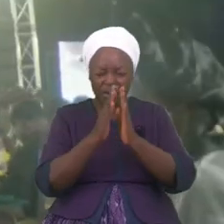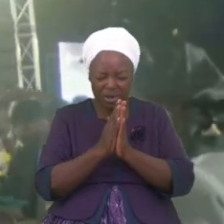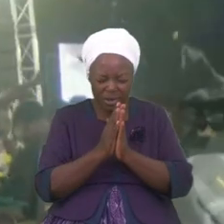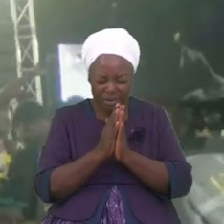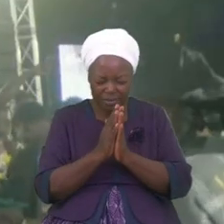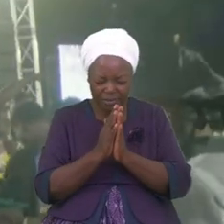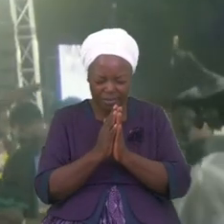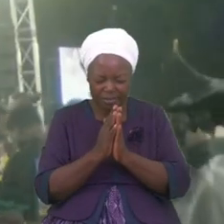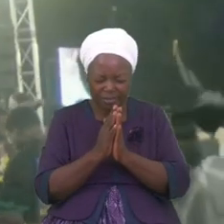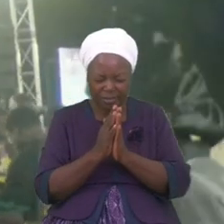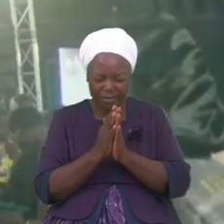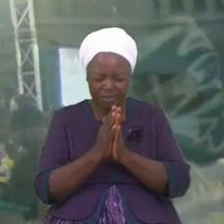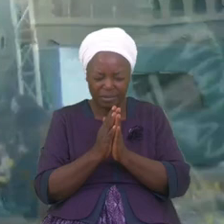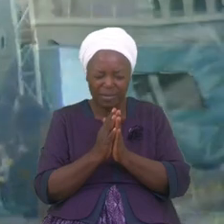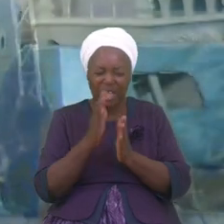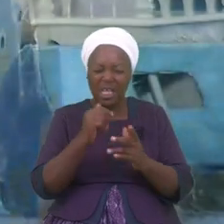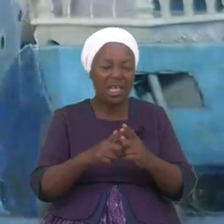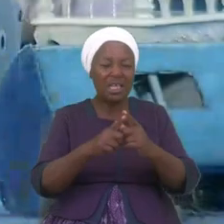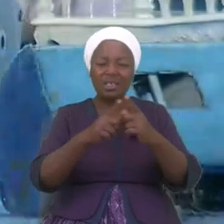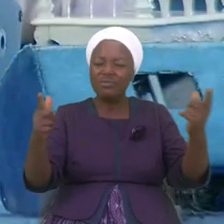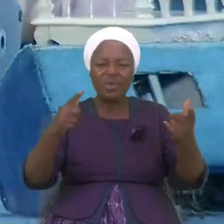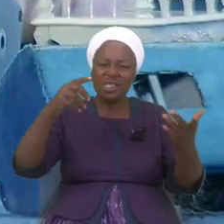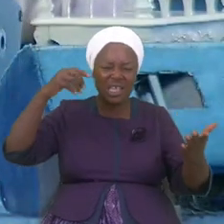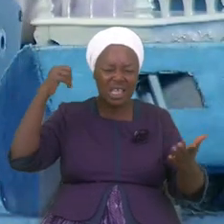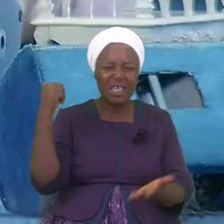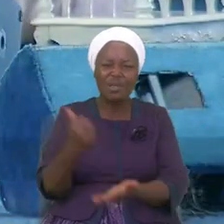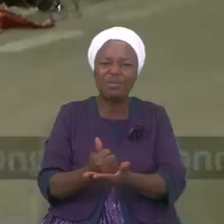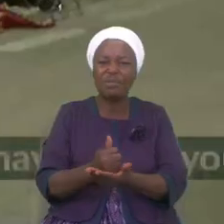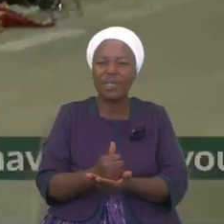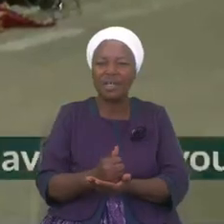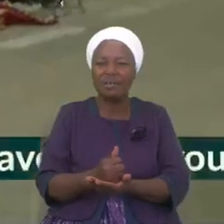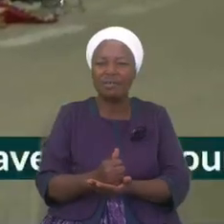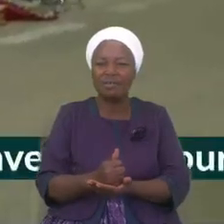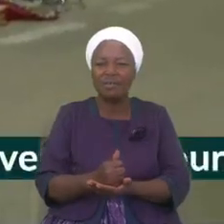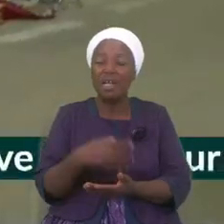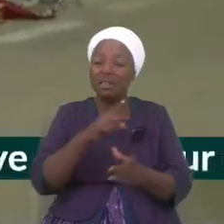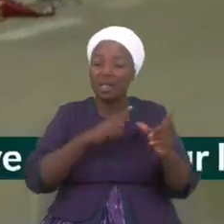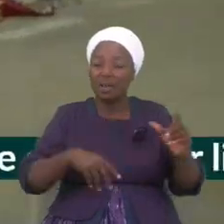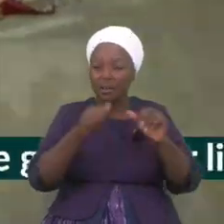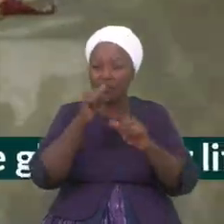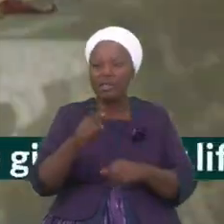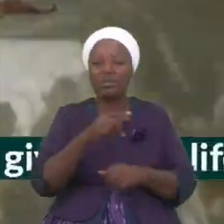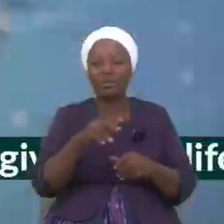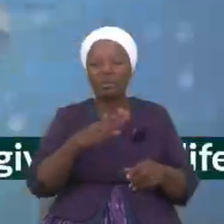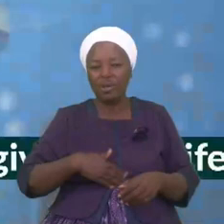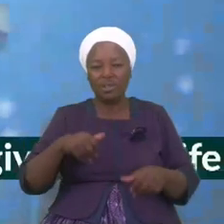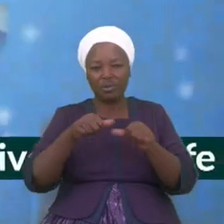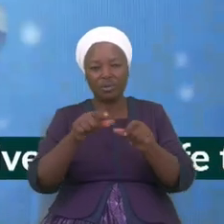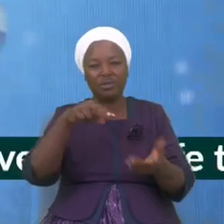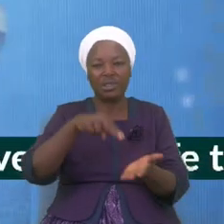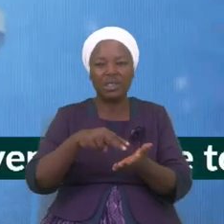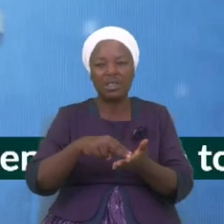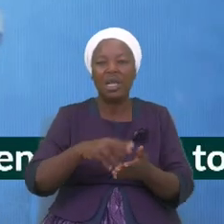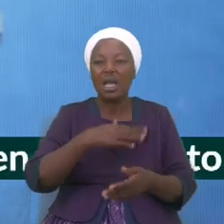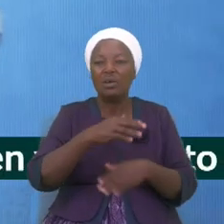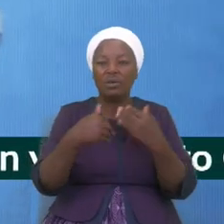Amen. A great amen. Amen. The Lord bless you. Please keep on standing. Our members of the